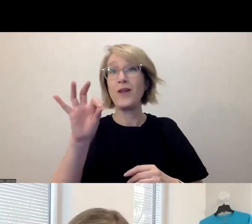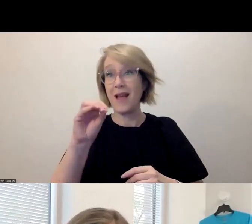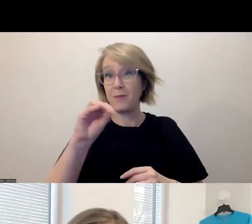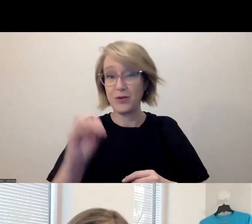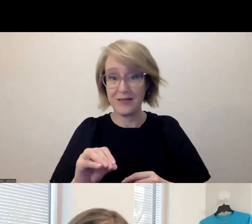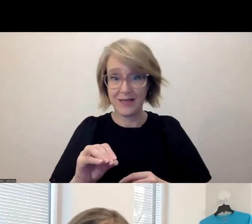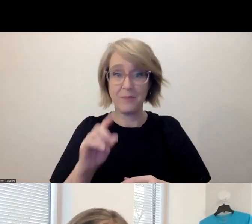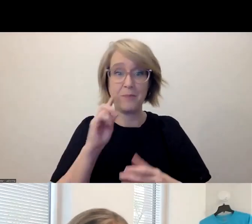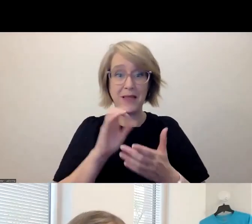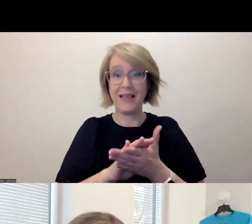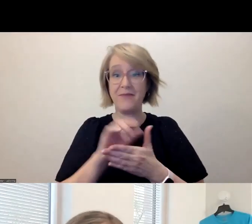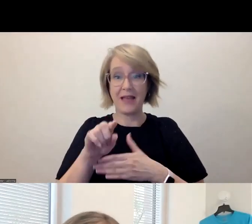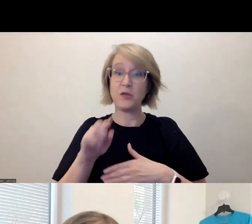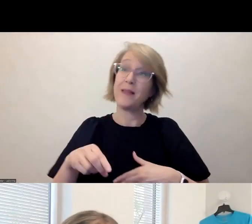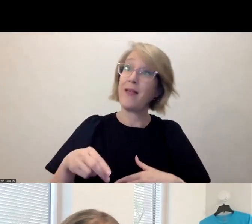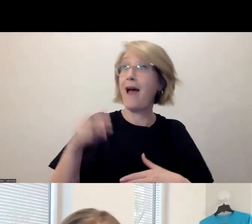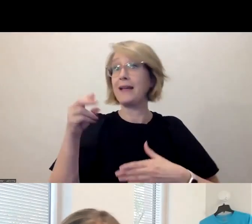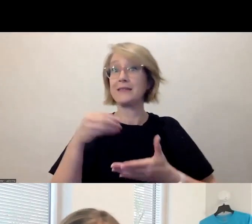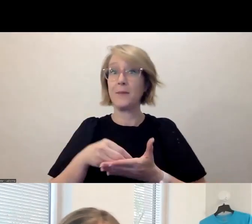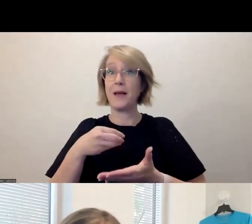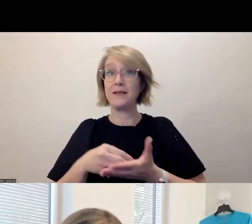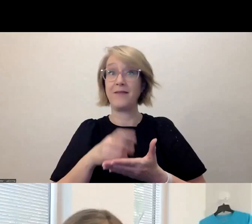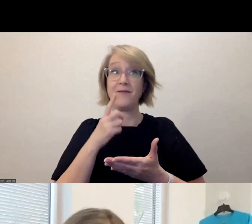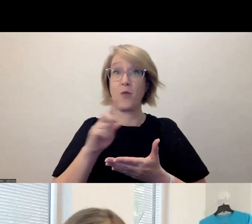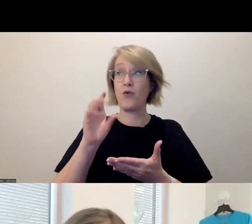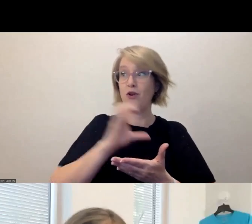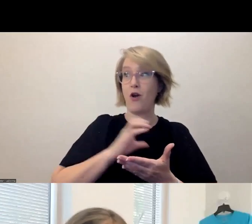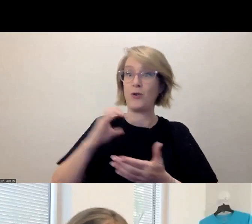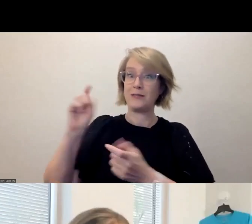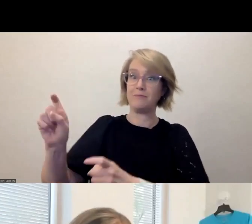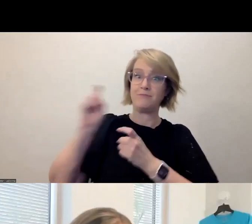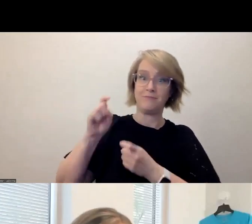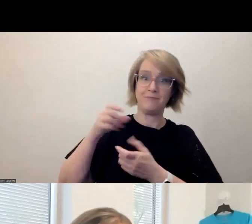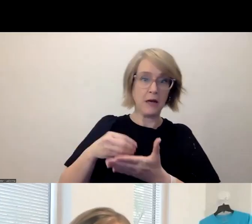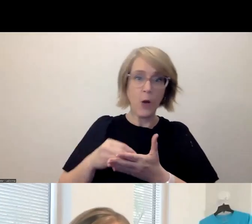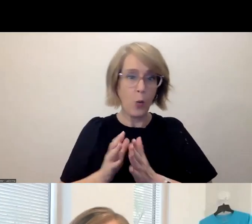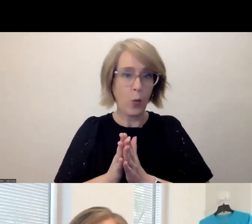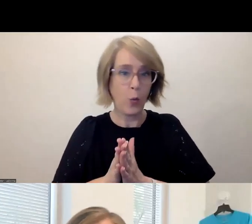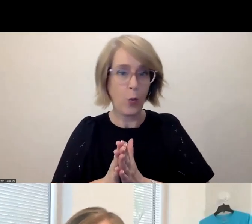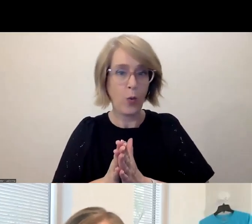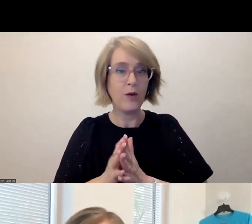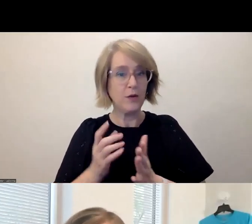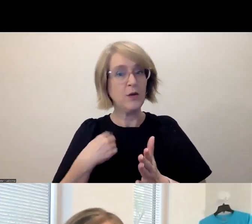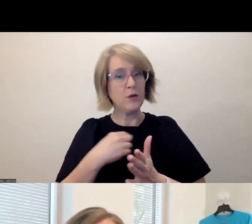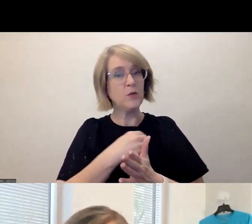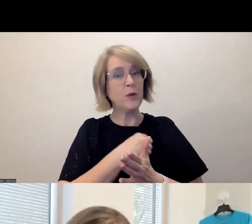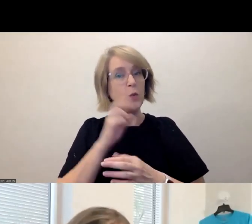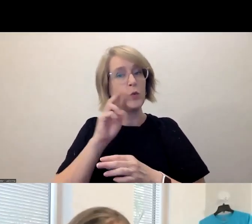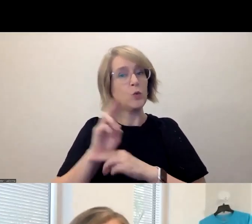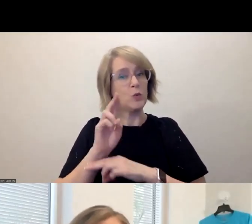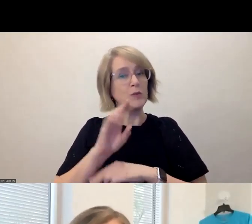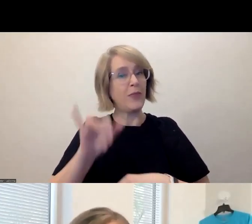for Congress. So we will be using that in our advocacy. We encourage others to include that in their advocacy, but we need